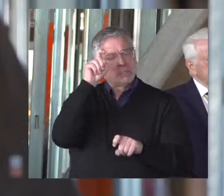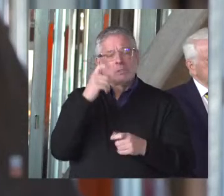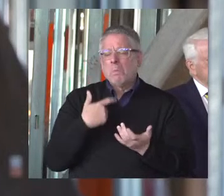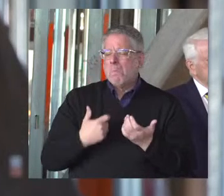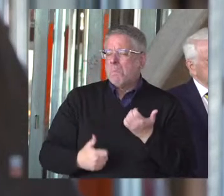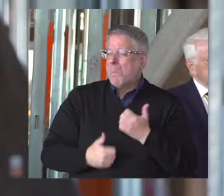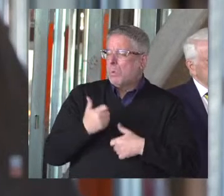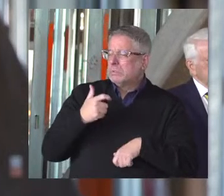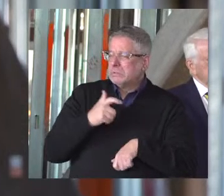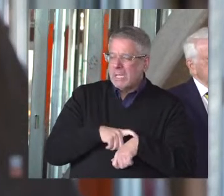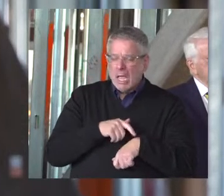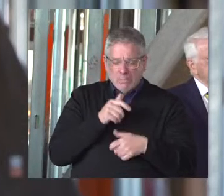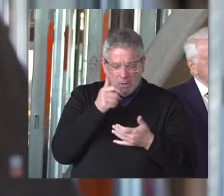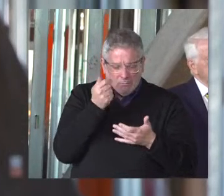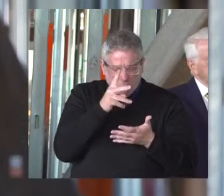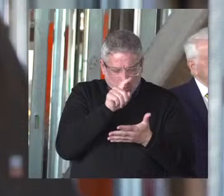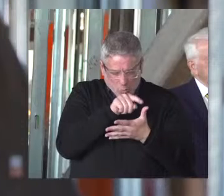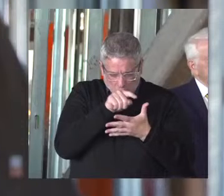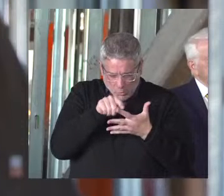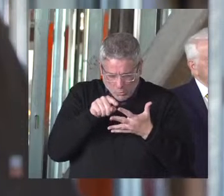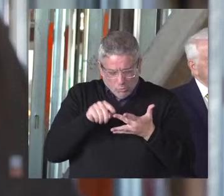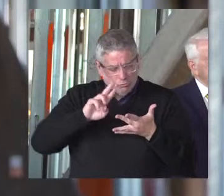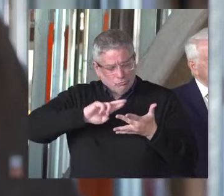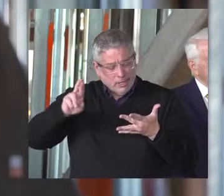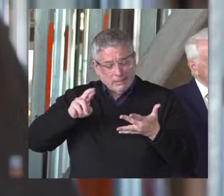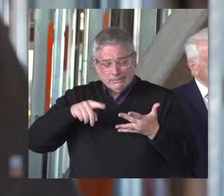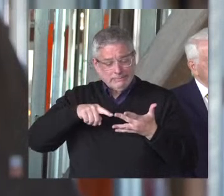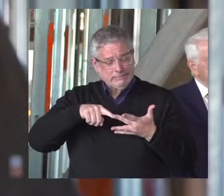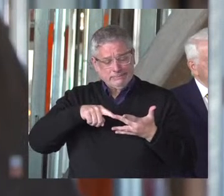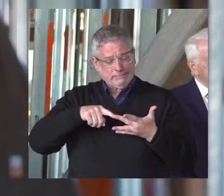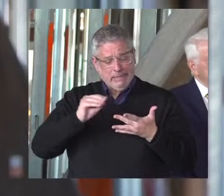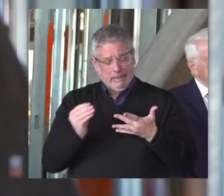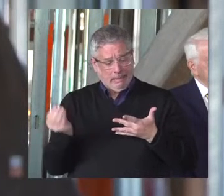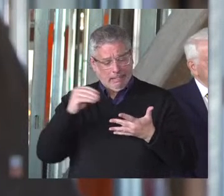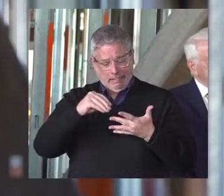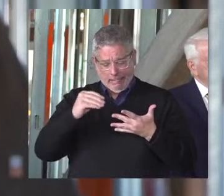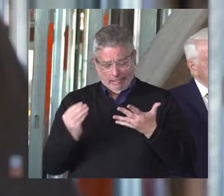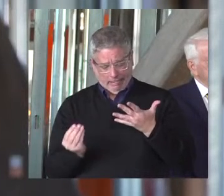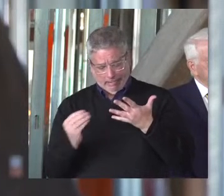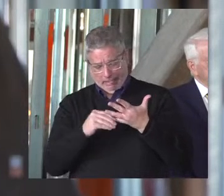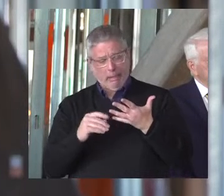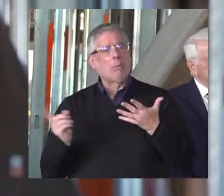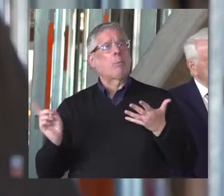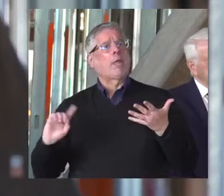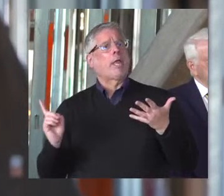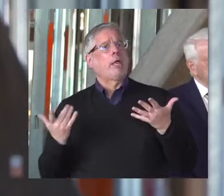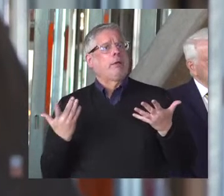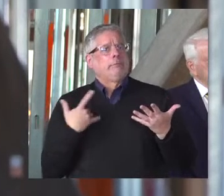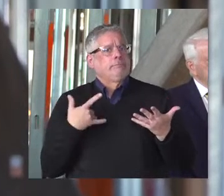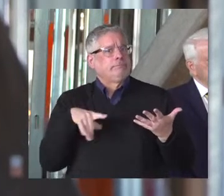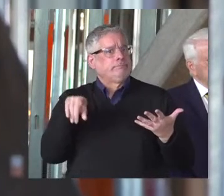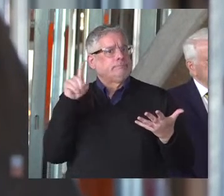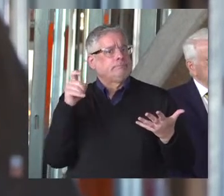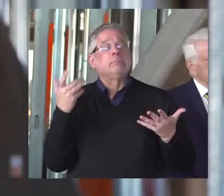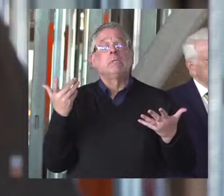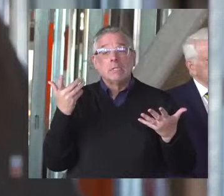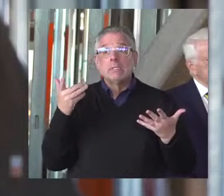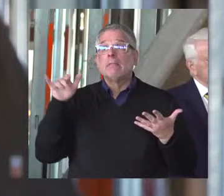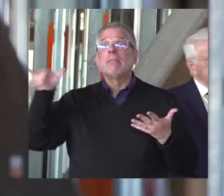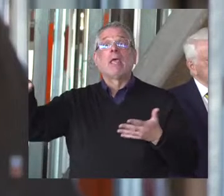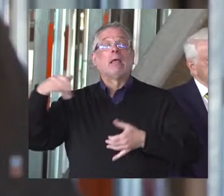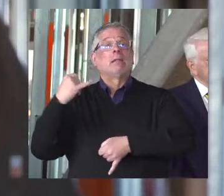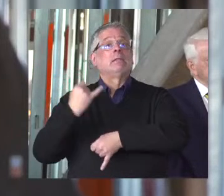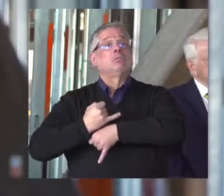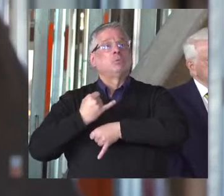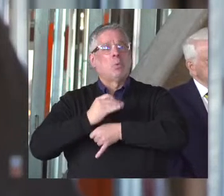of the time we have a few pieces in place, can't yet see where the remaining pieces should be placed. The Institute will bring